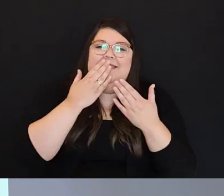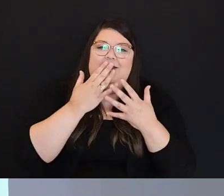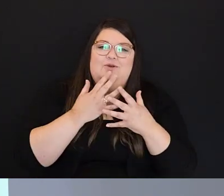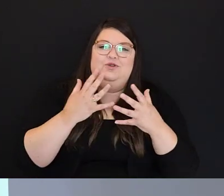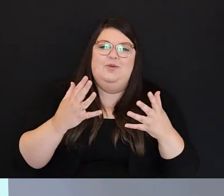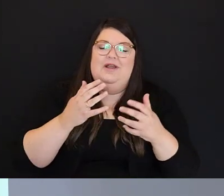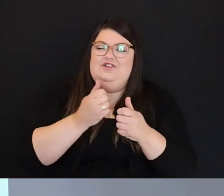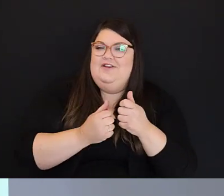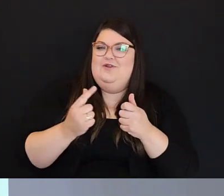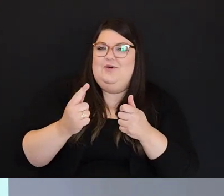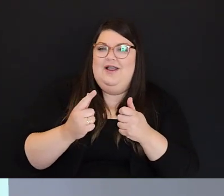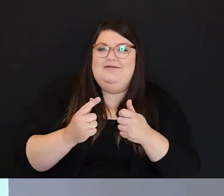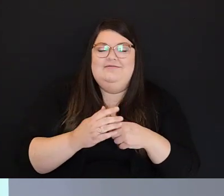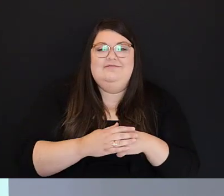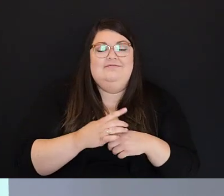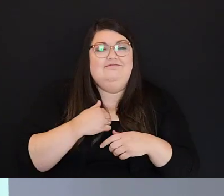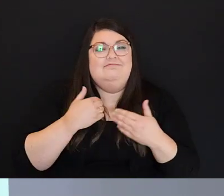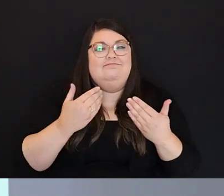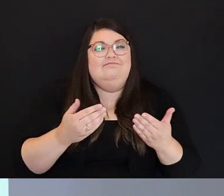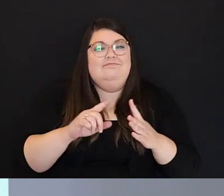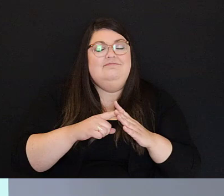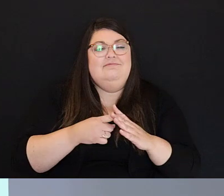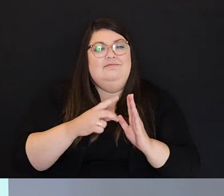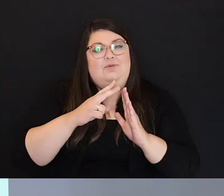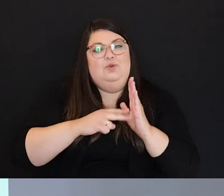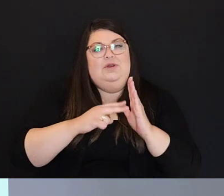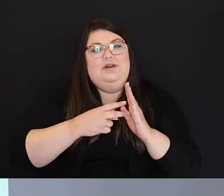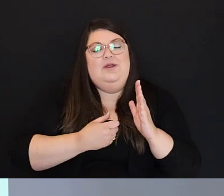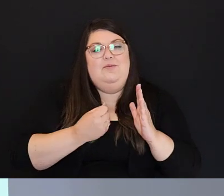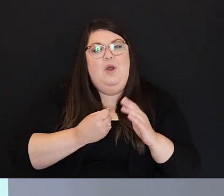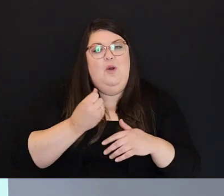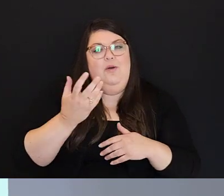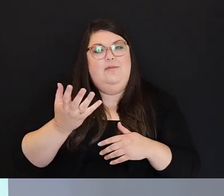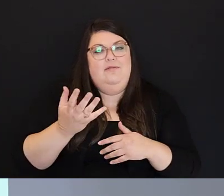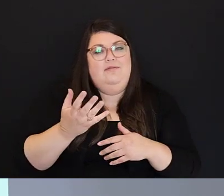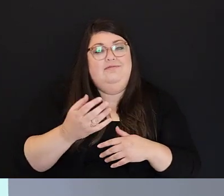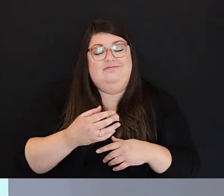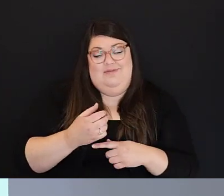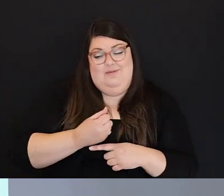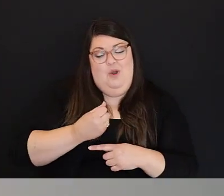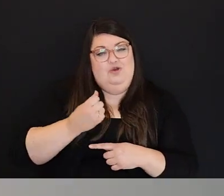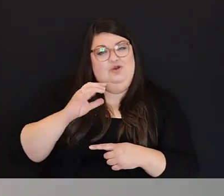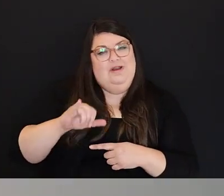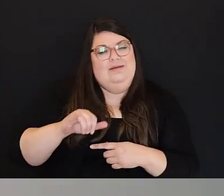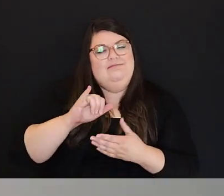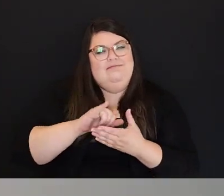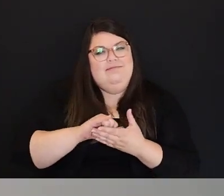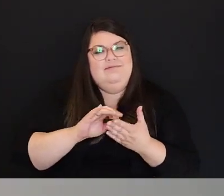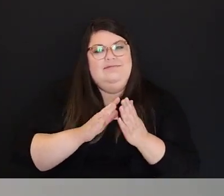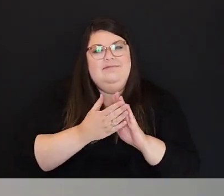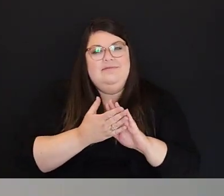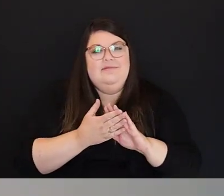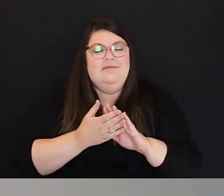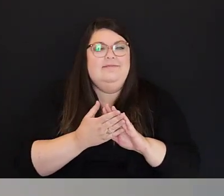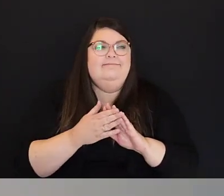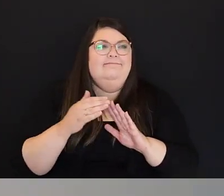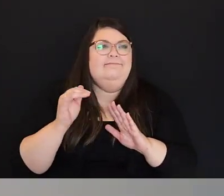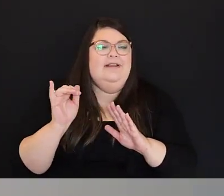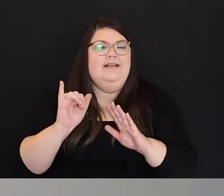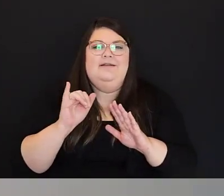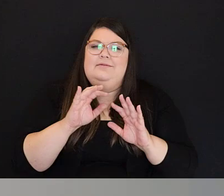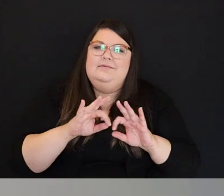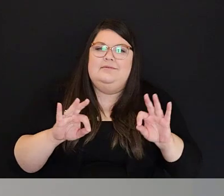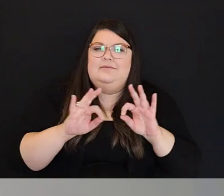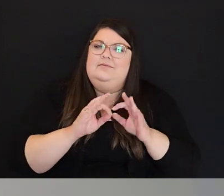so much, everyone. I'm going to begin by reading a poem. Poetry's become almost a linchpin